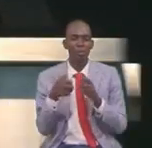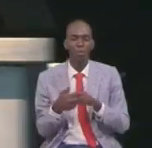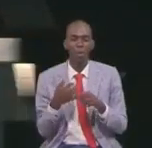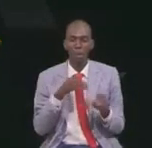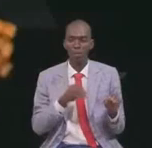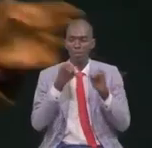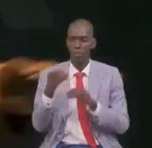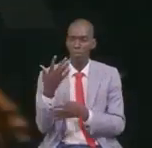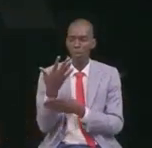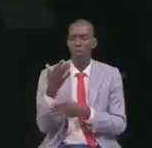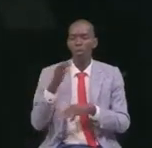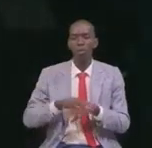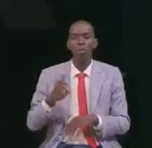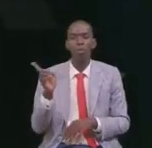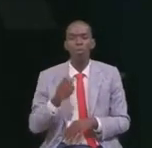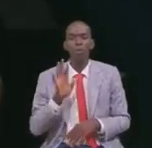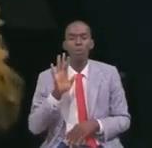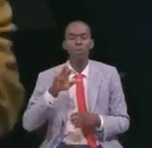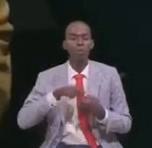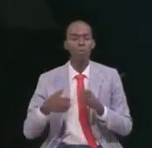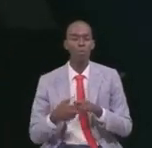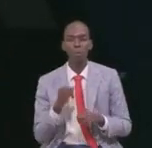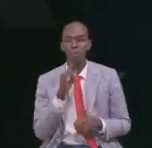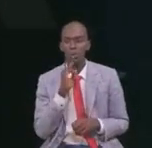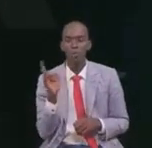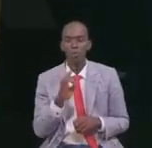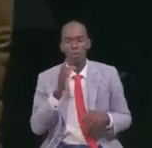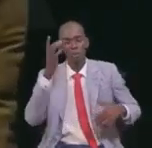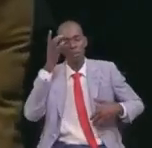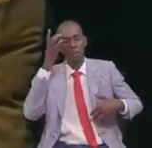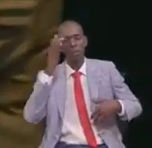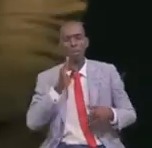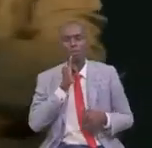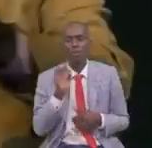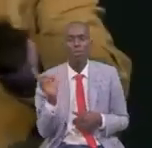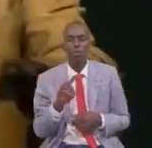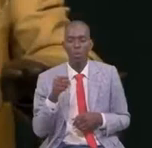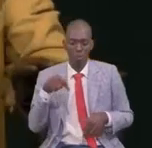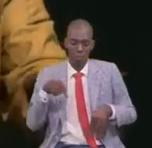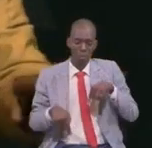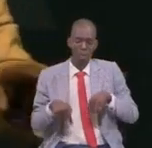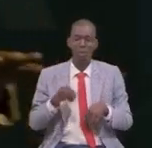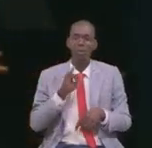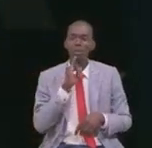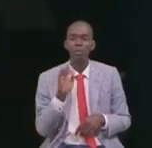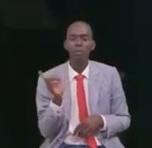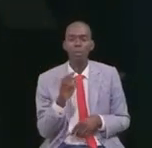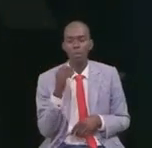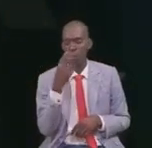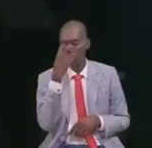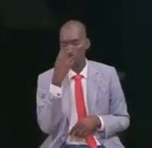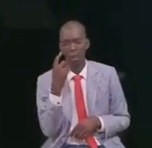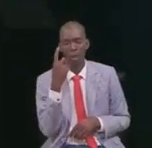hand where the problem is, where the sickness is, where the paralysis is, where the blind eyes